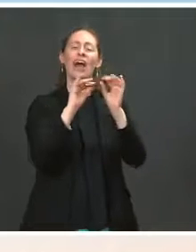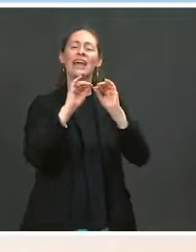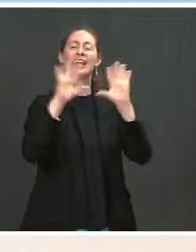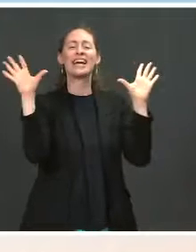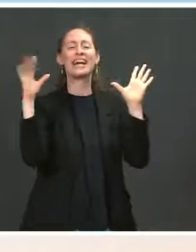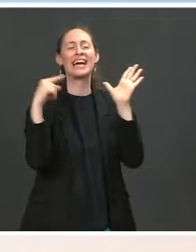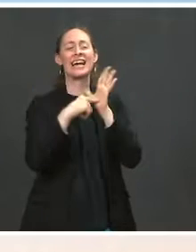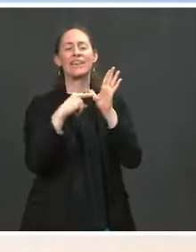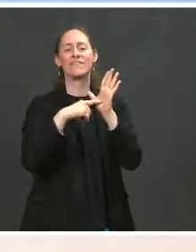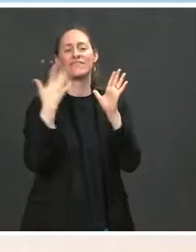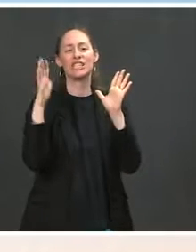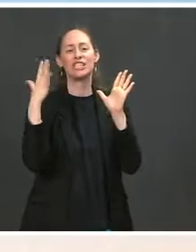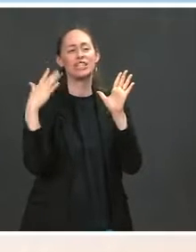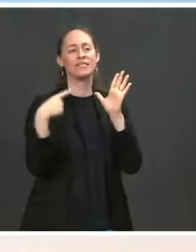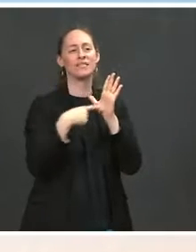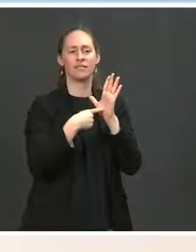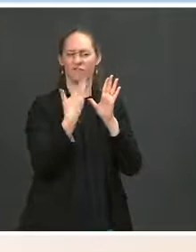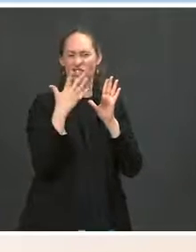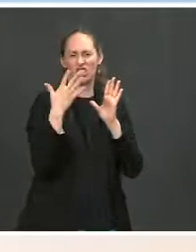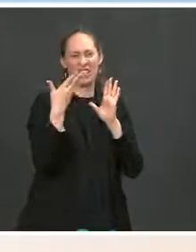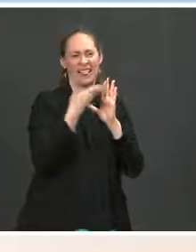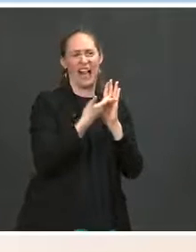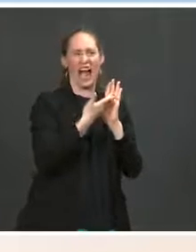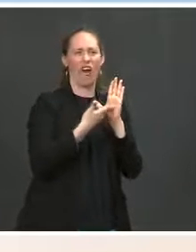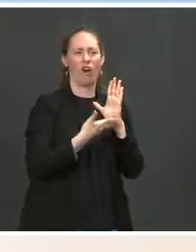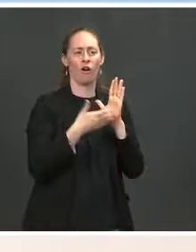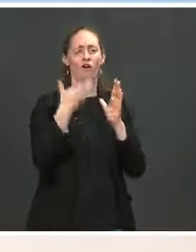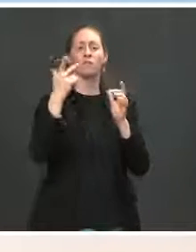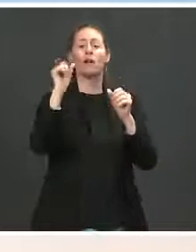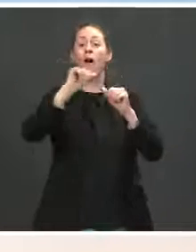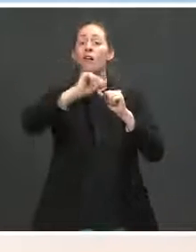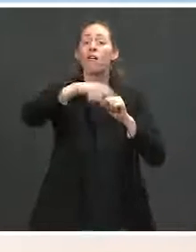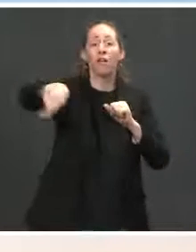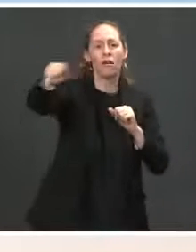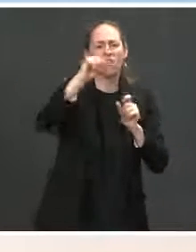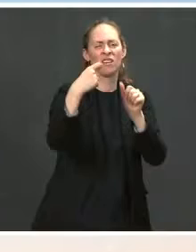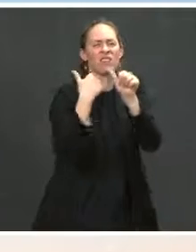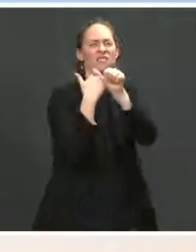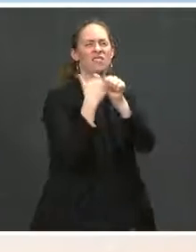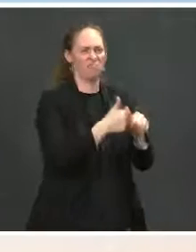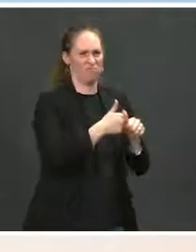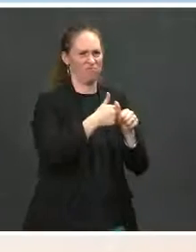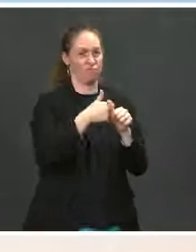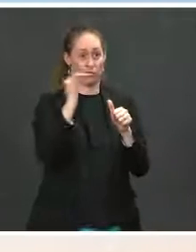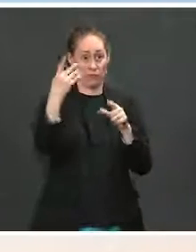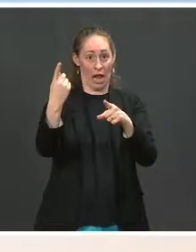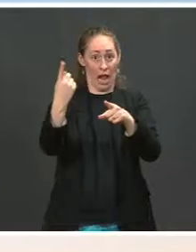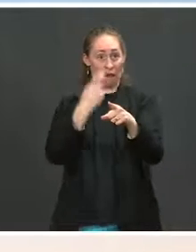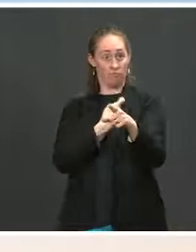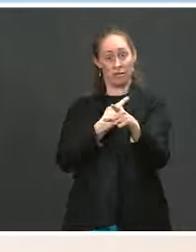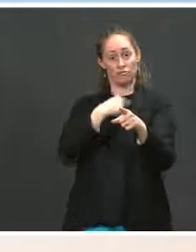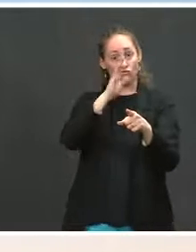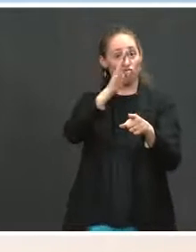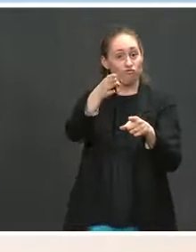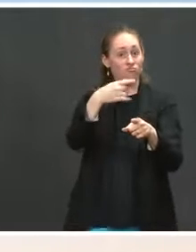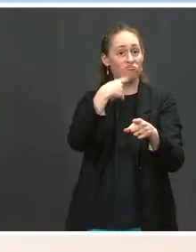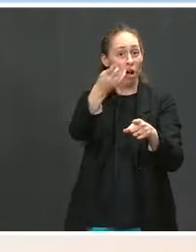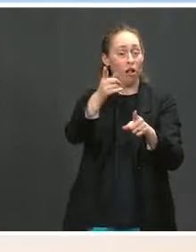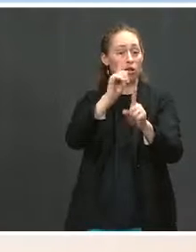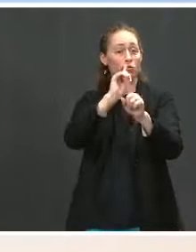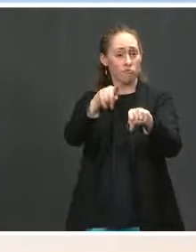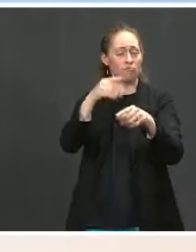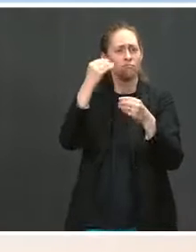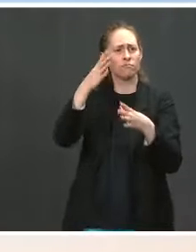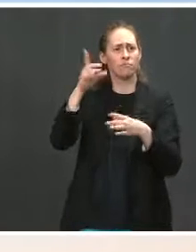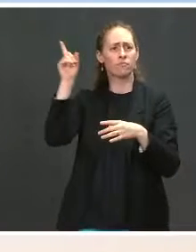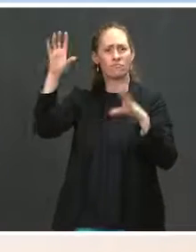it is implemented legally by these organizations. And the reason since you gave me the opportunity, the reason why the president took these